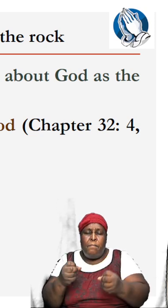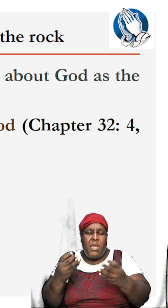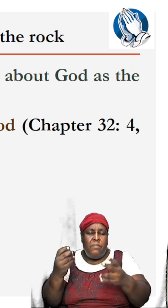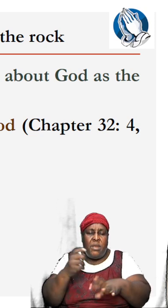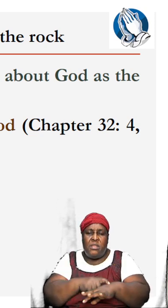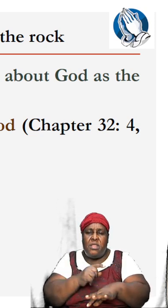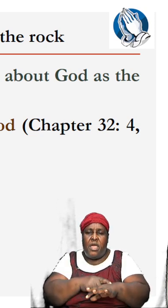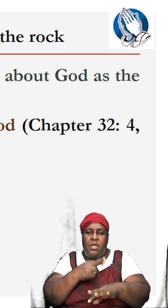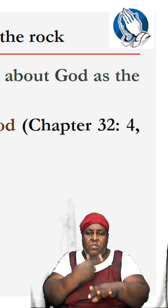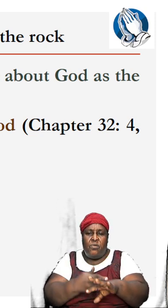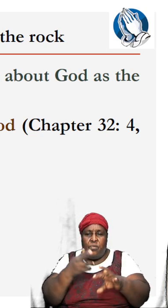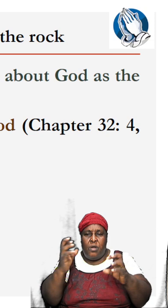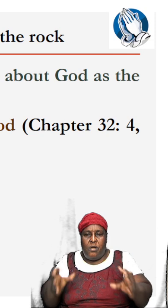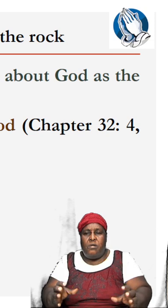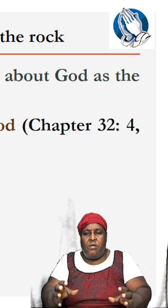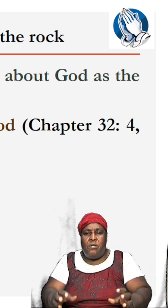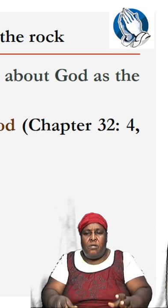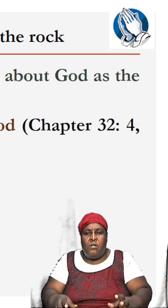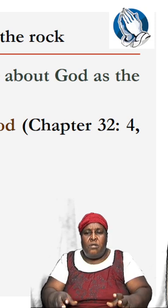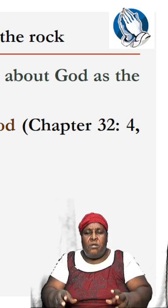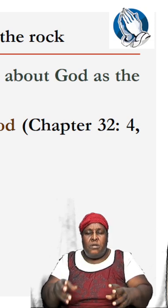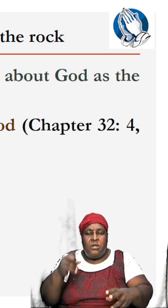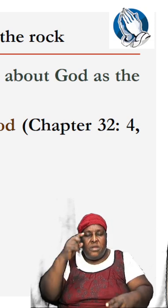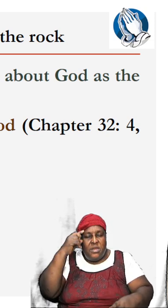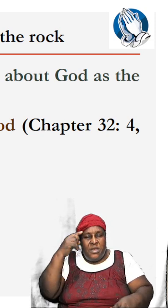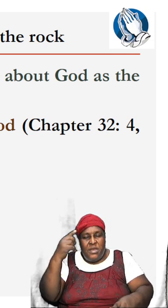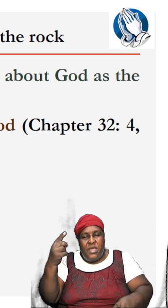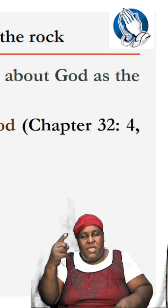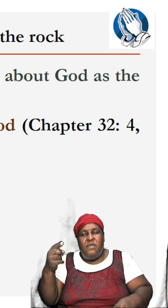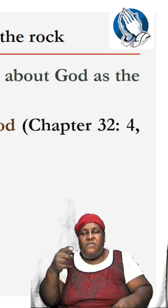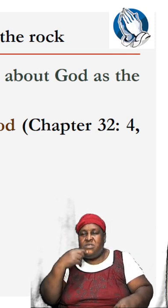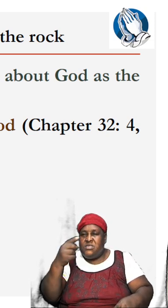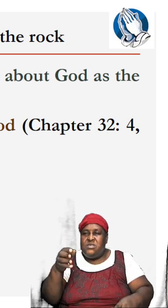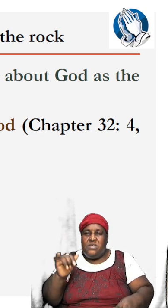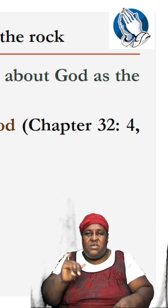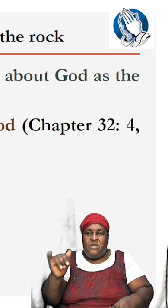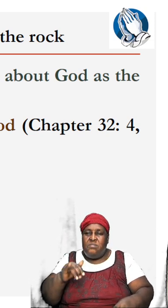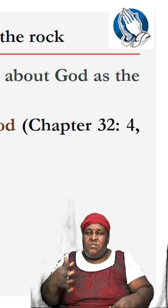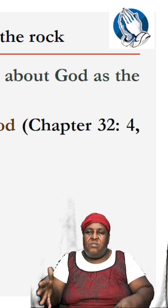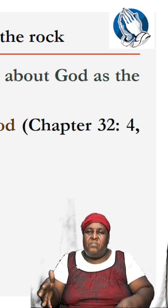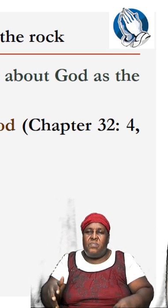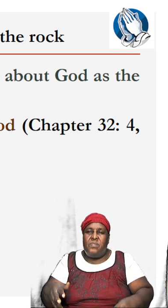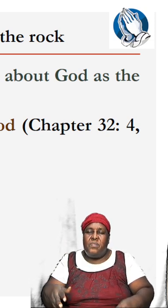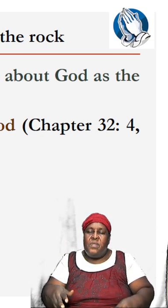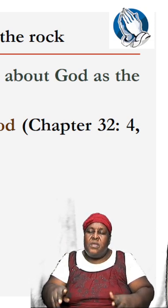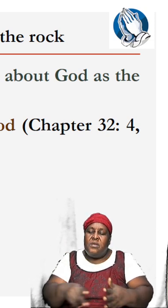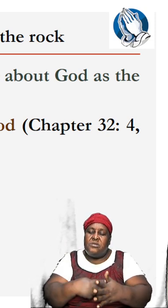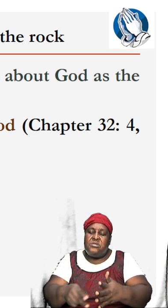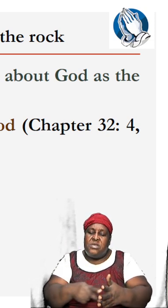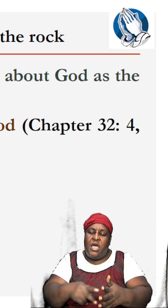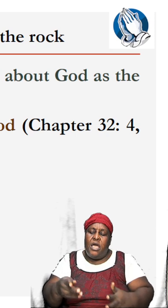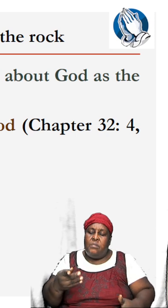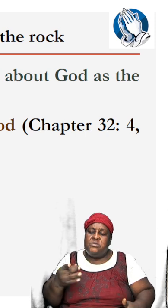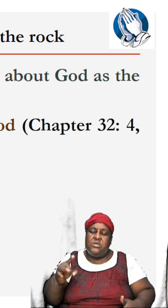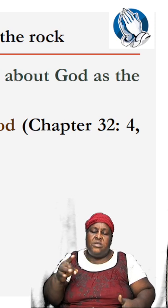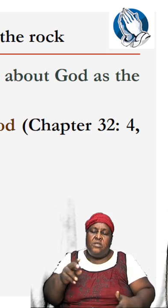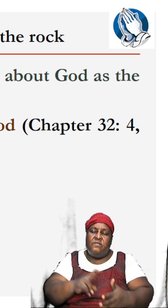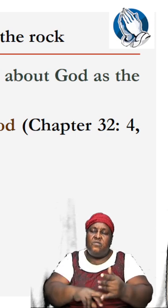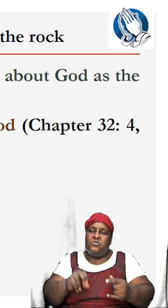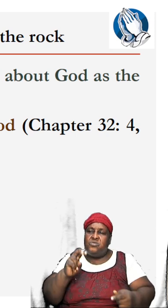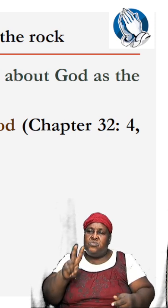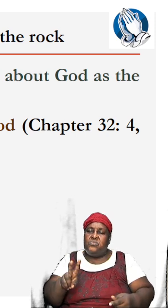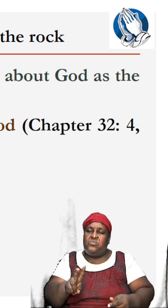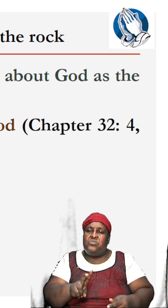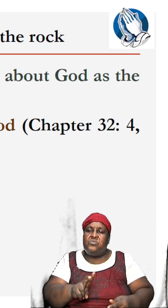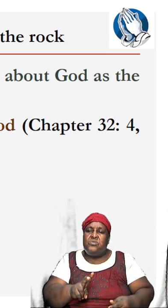times the rock. David did the same thing in the Psalms. David said in Psalms chapter 18 verse 2